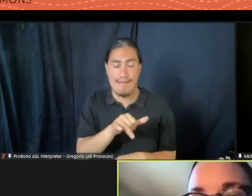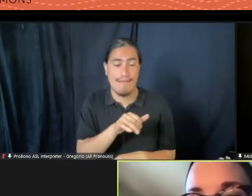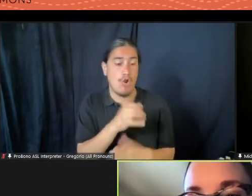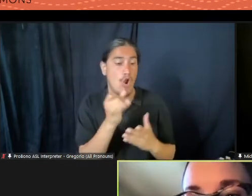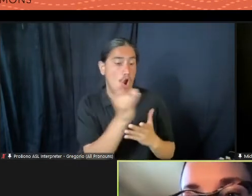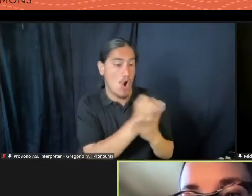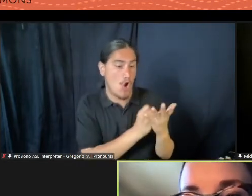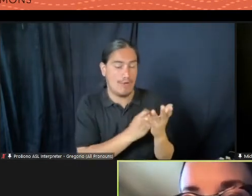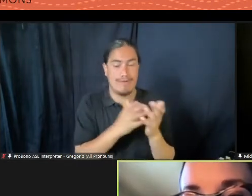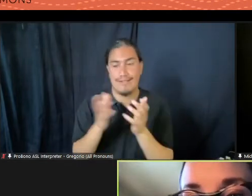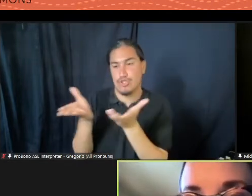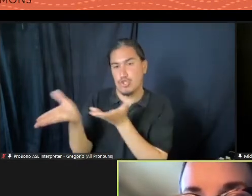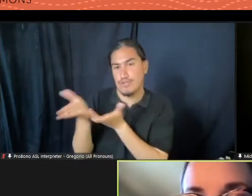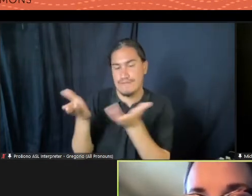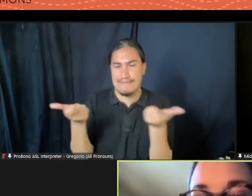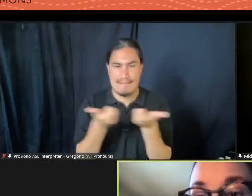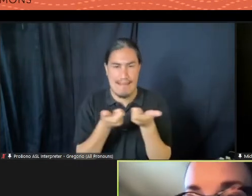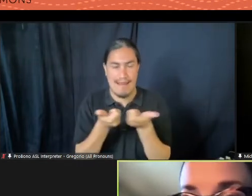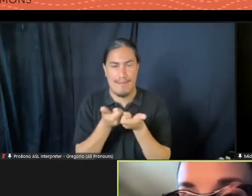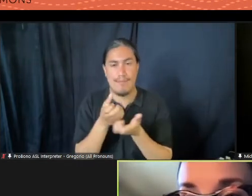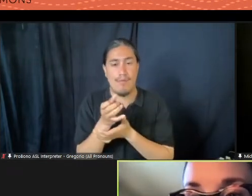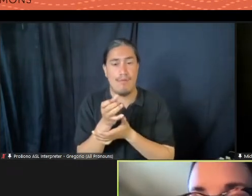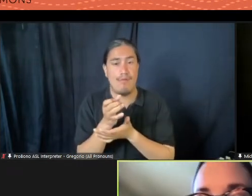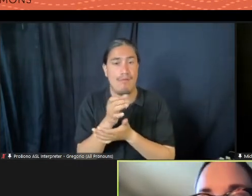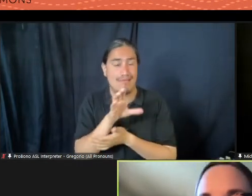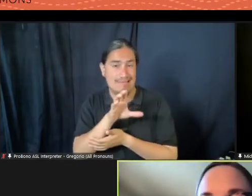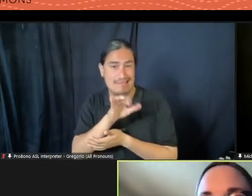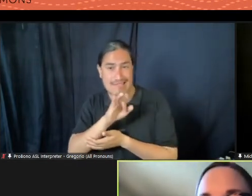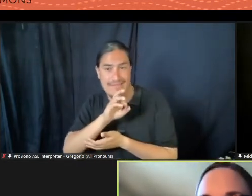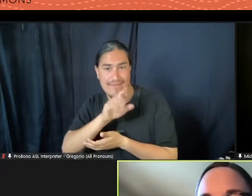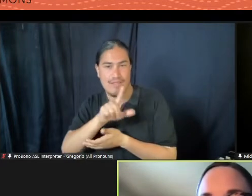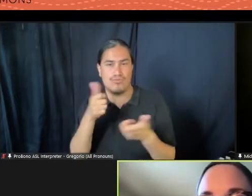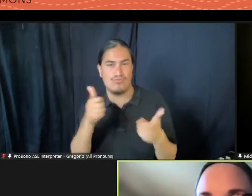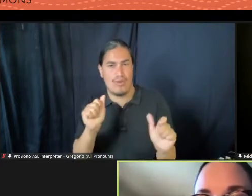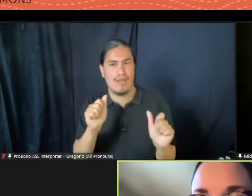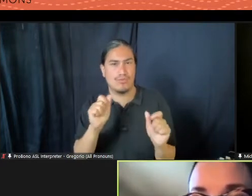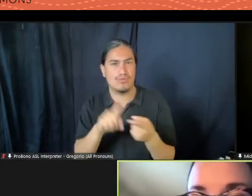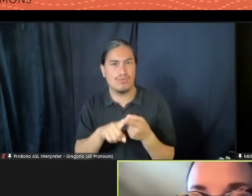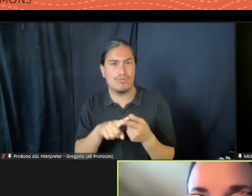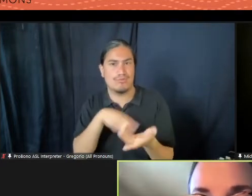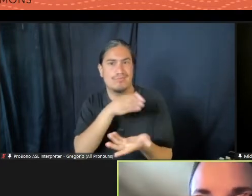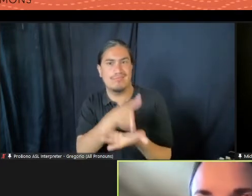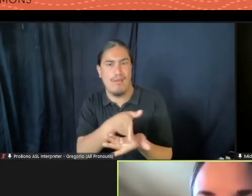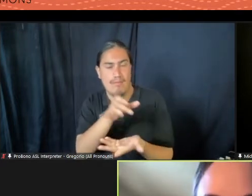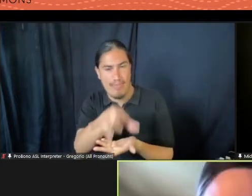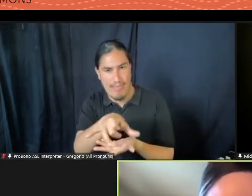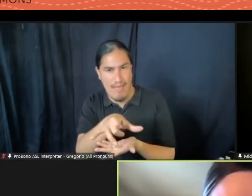idea that civic practice is sort of working to undo that perhaps unhelpful